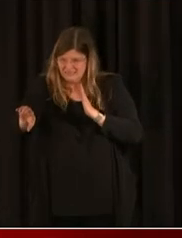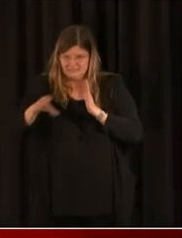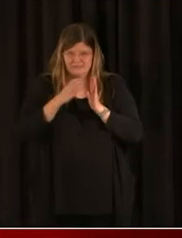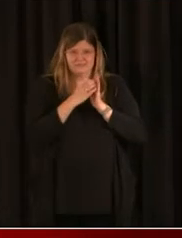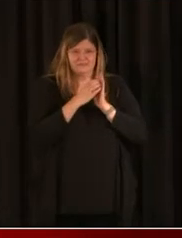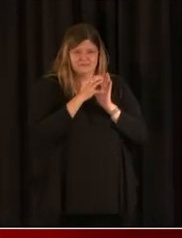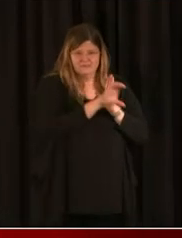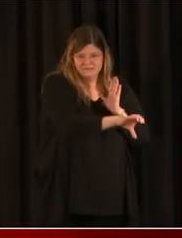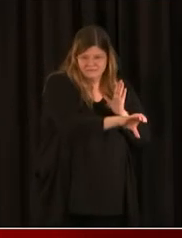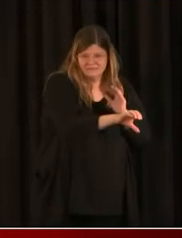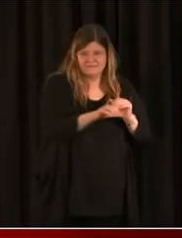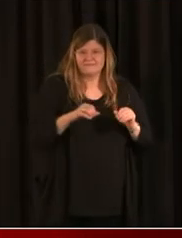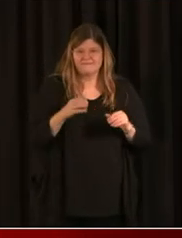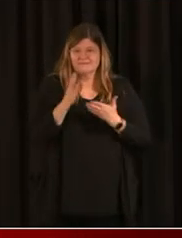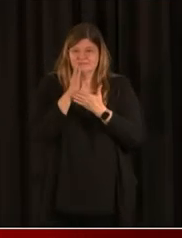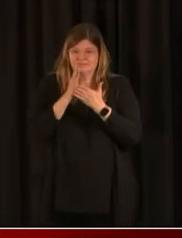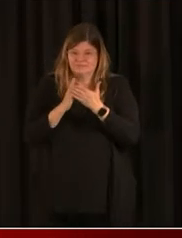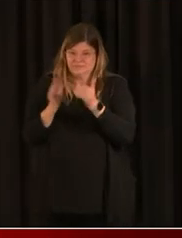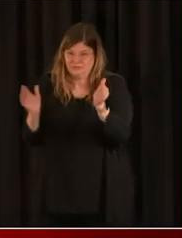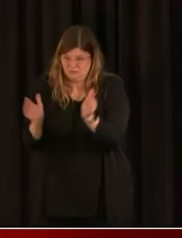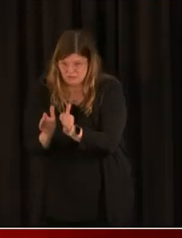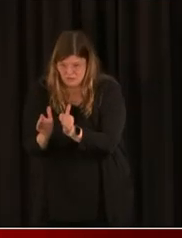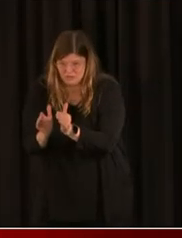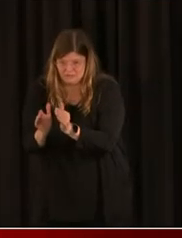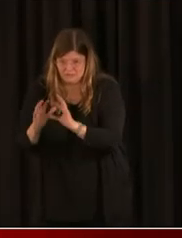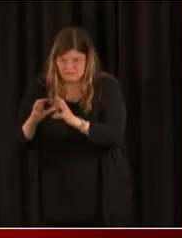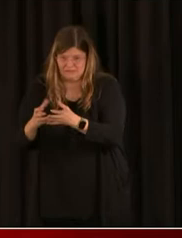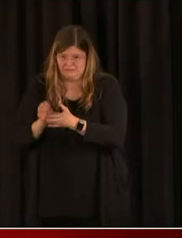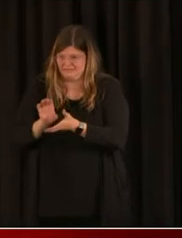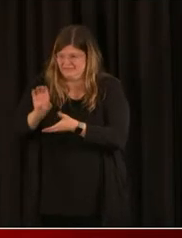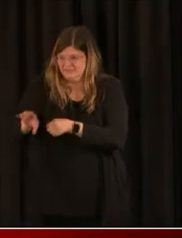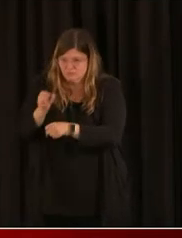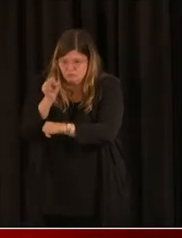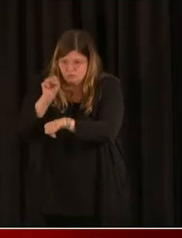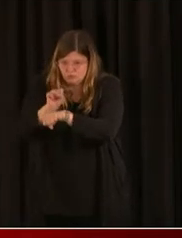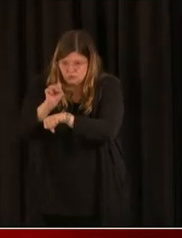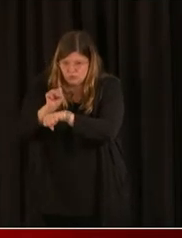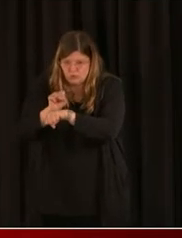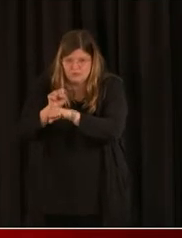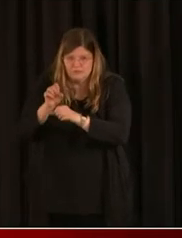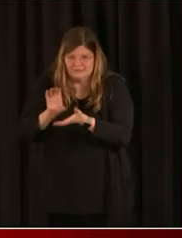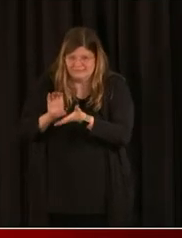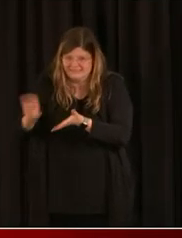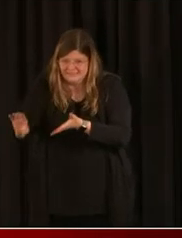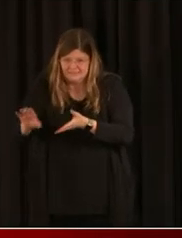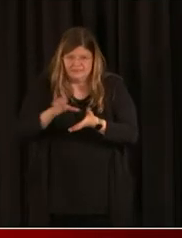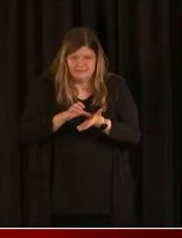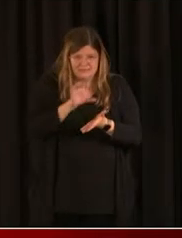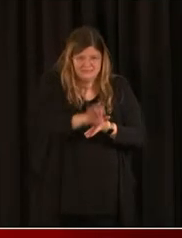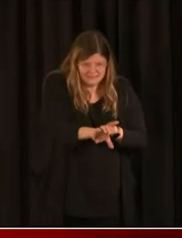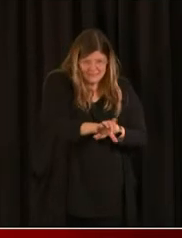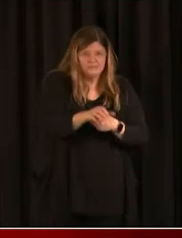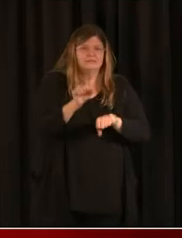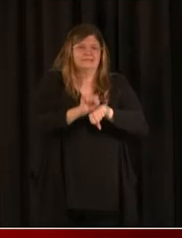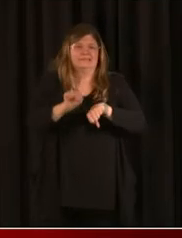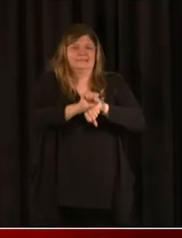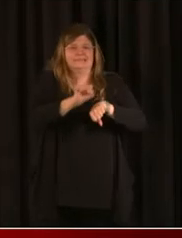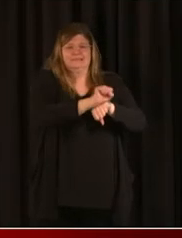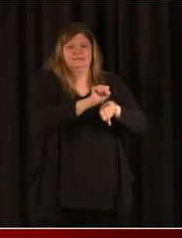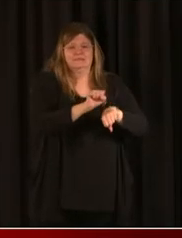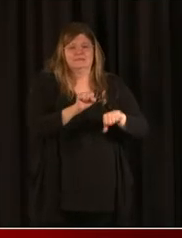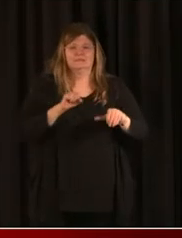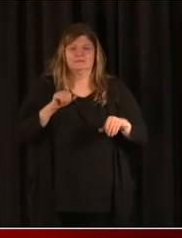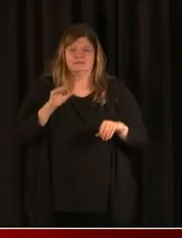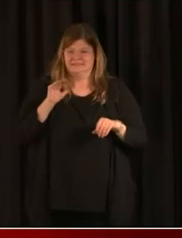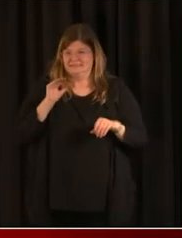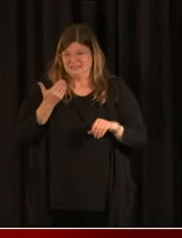started on group or individual work, and then the teacher turns their attention fully to the students virtually and can teach a portion of the lesson there.